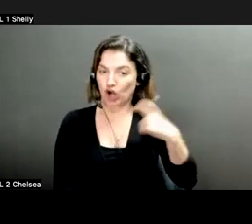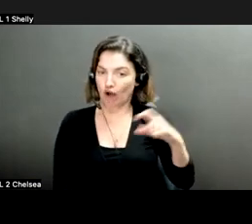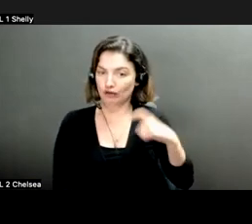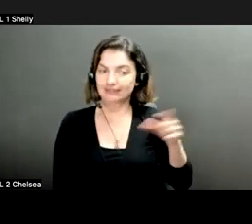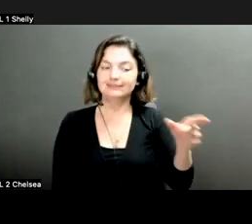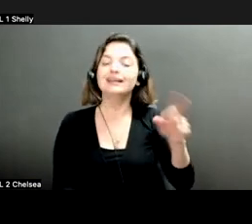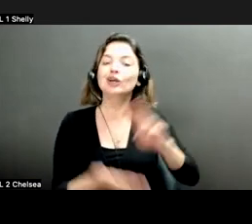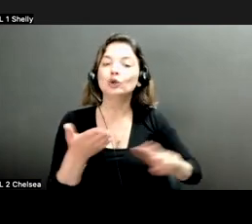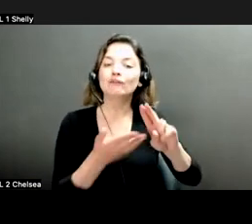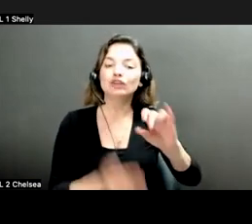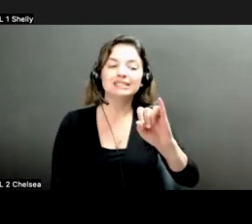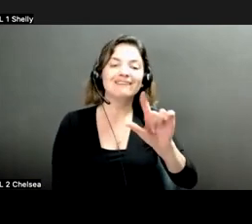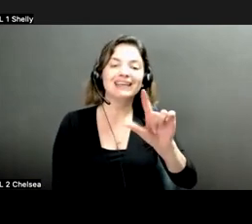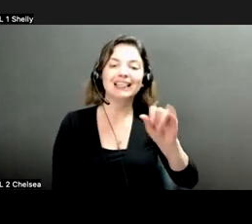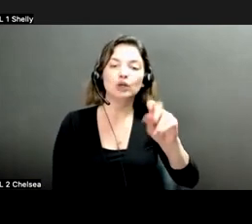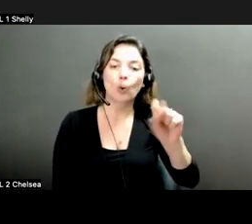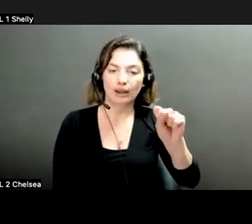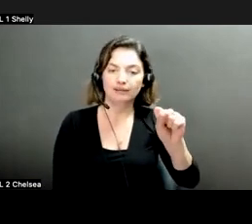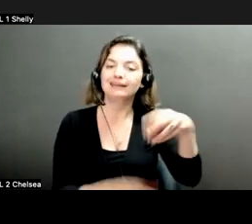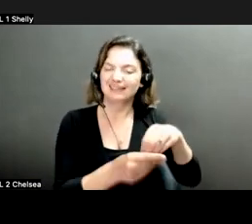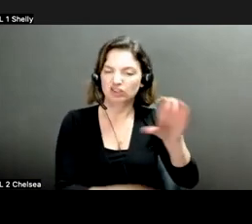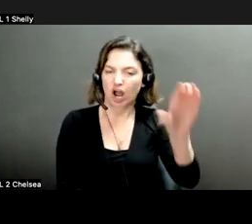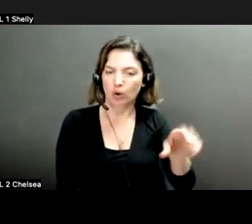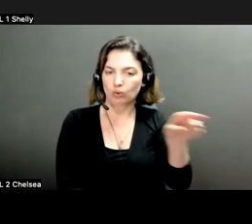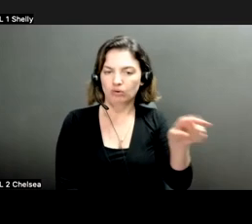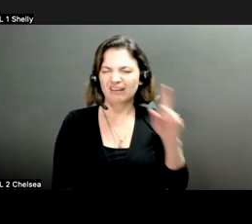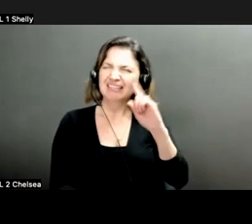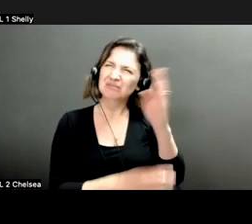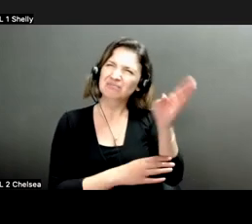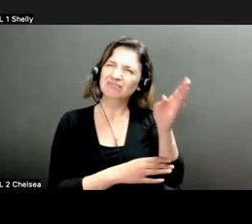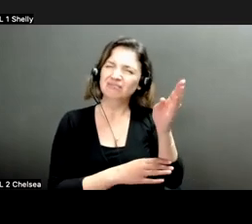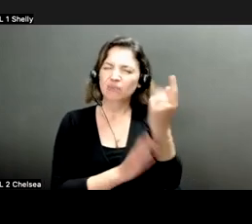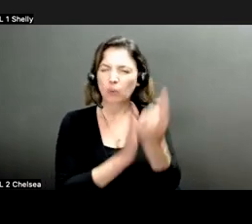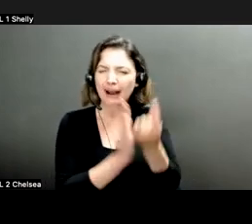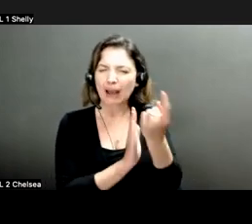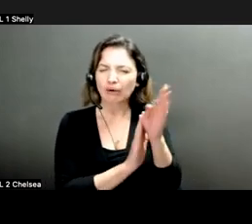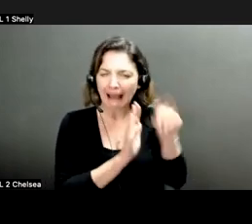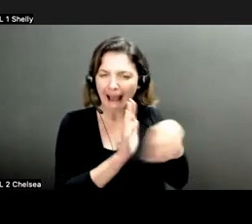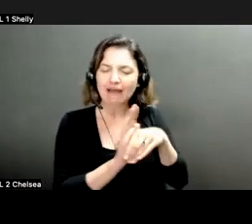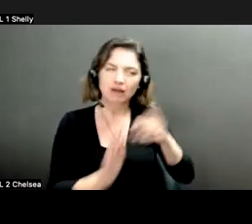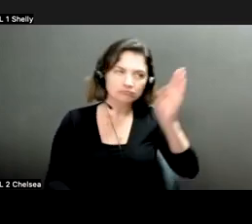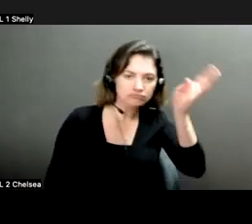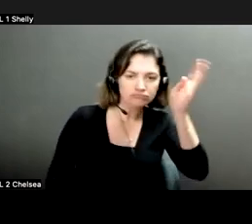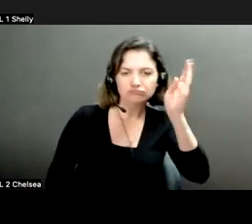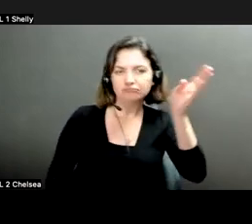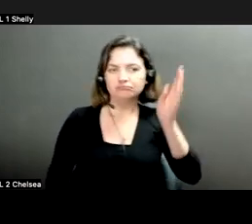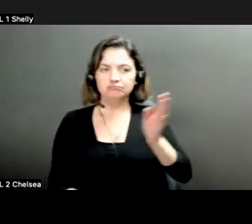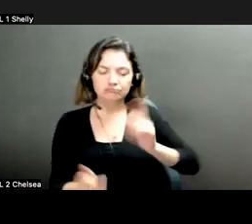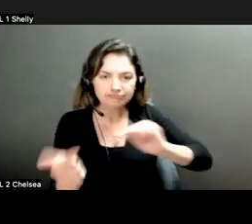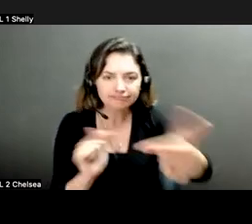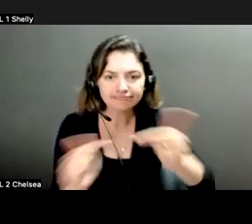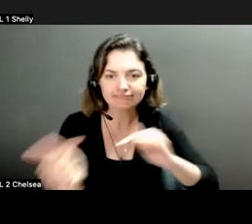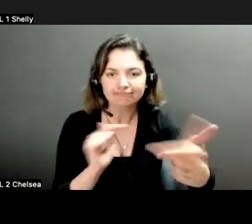Chicago. And it took maybe an hour and a half in of talking in Q&A for people to realize that I